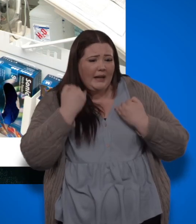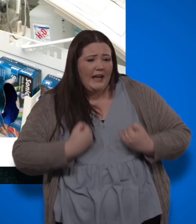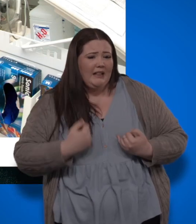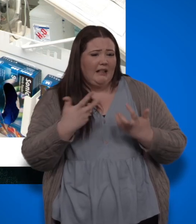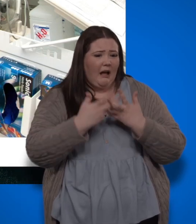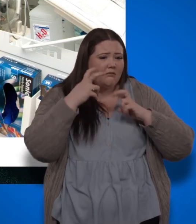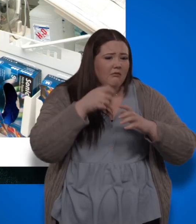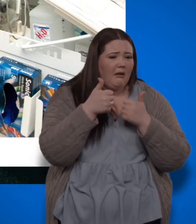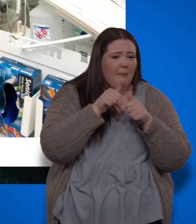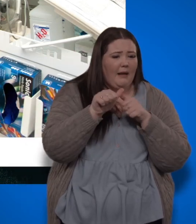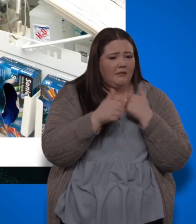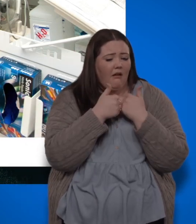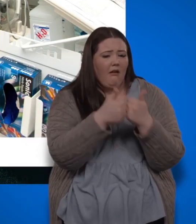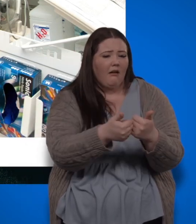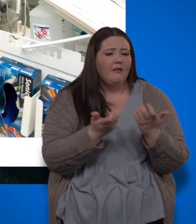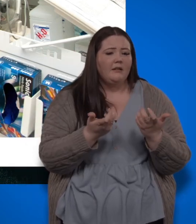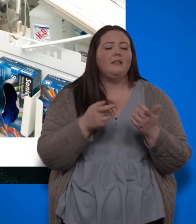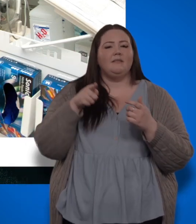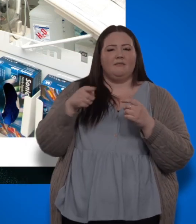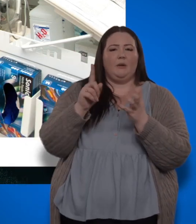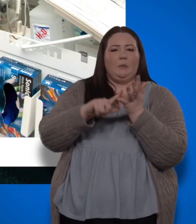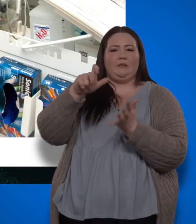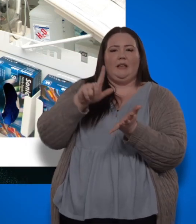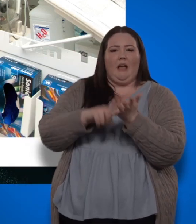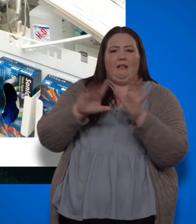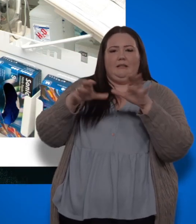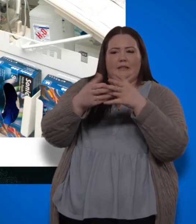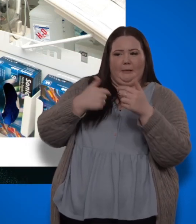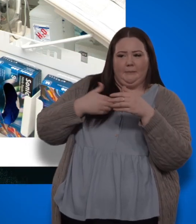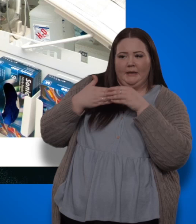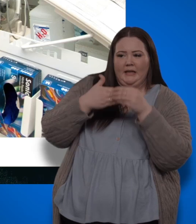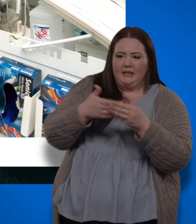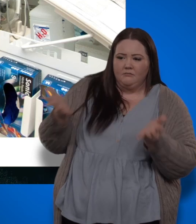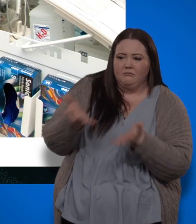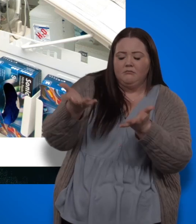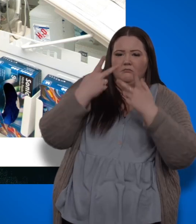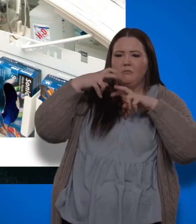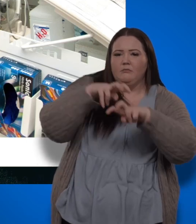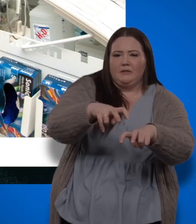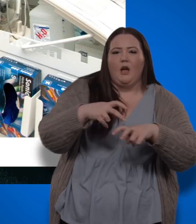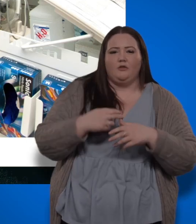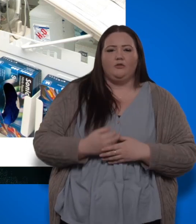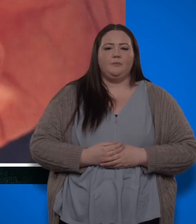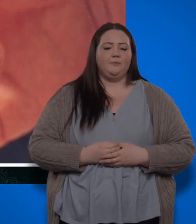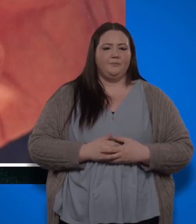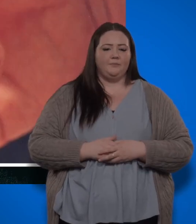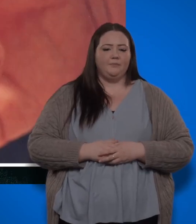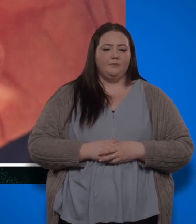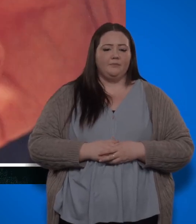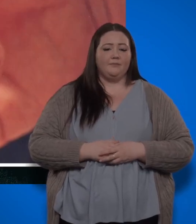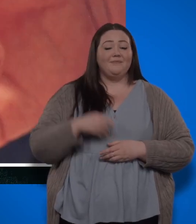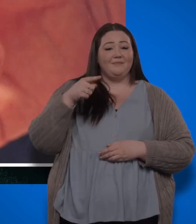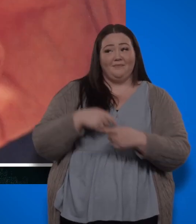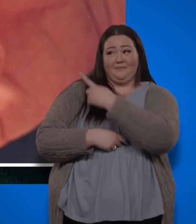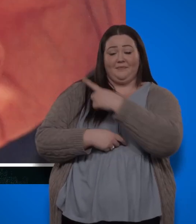taking place at UCL as part of the team that I used to help lead, the perinatal brain research team. And that's